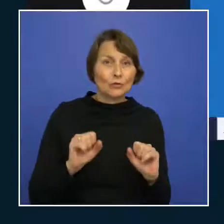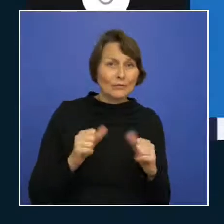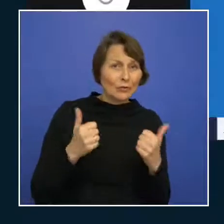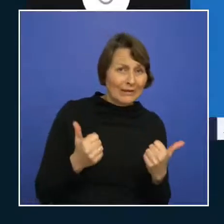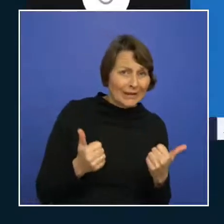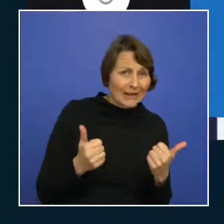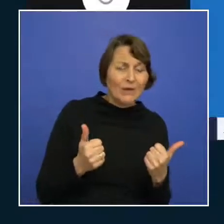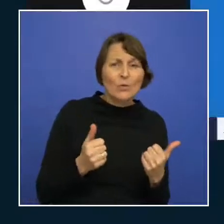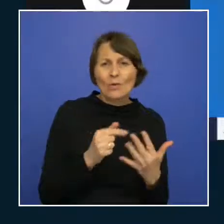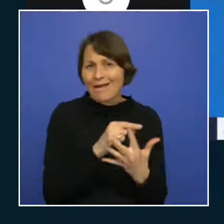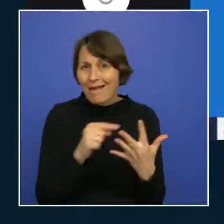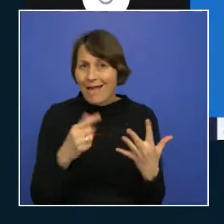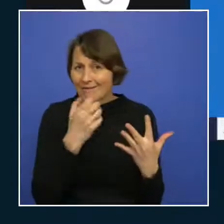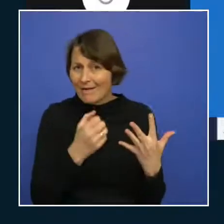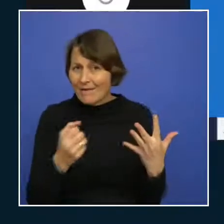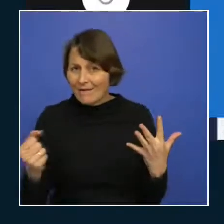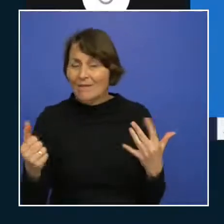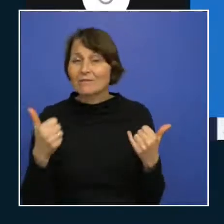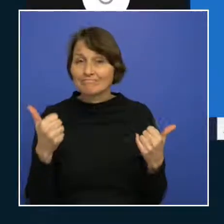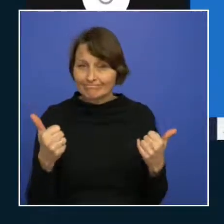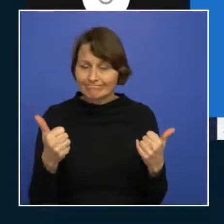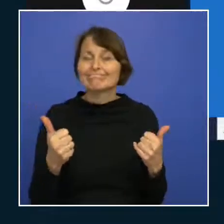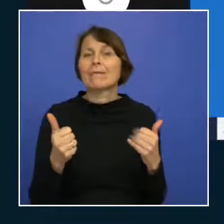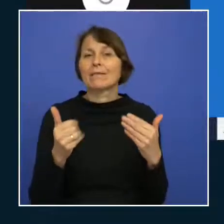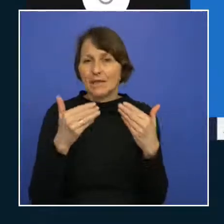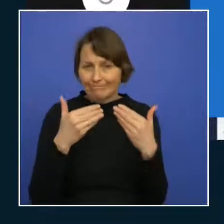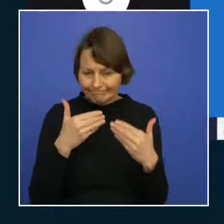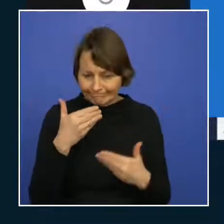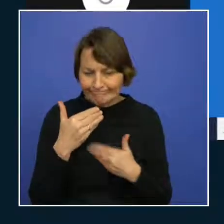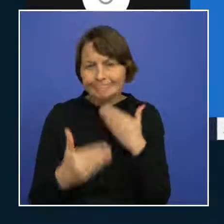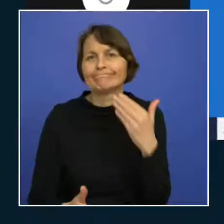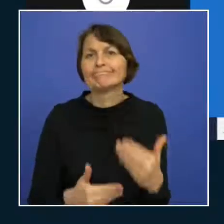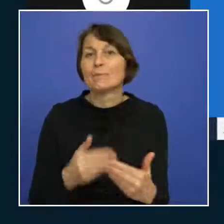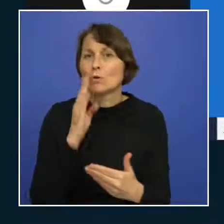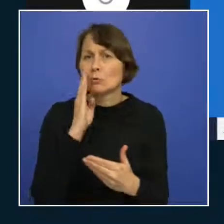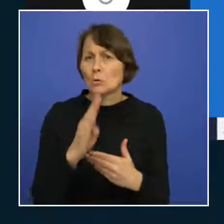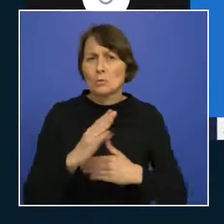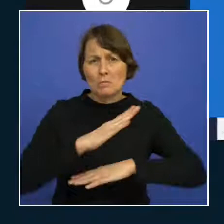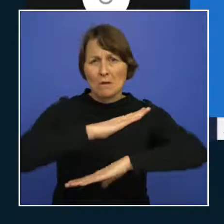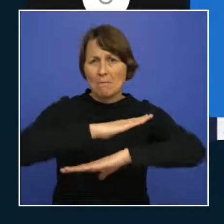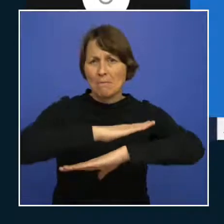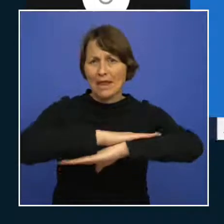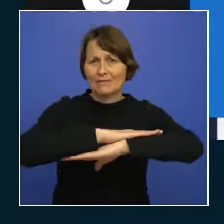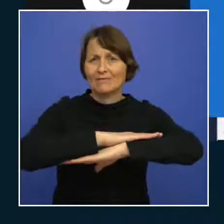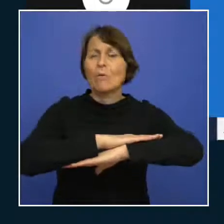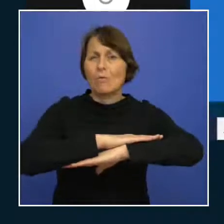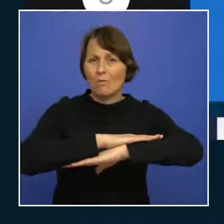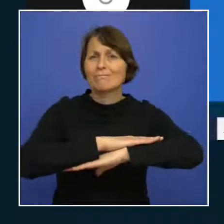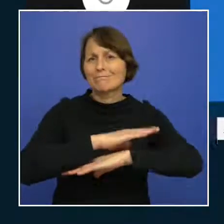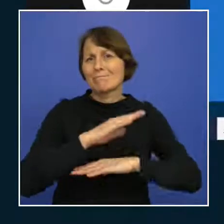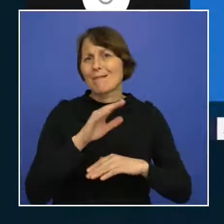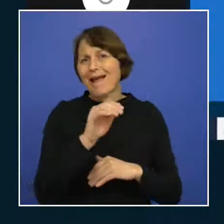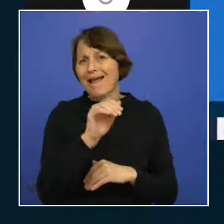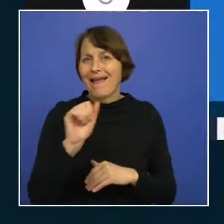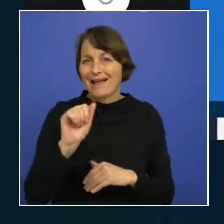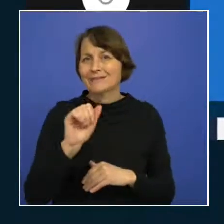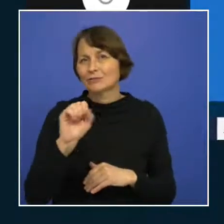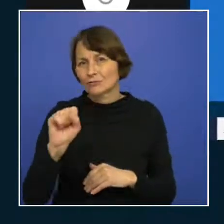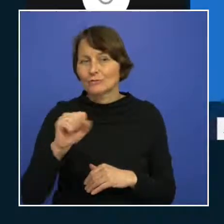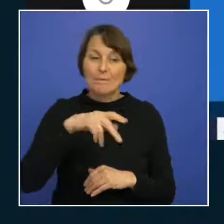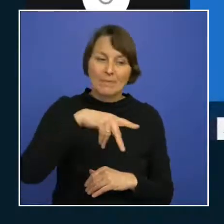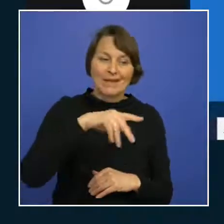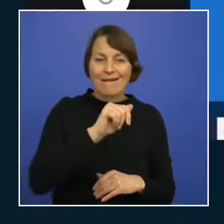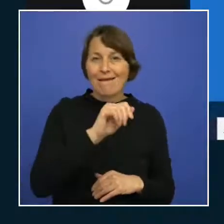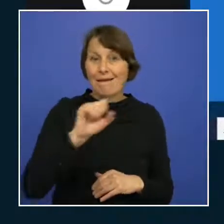what about this, and what about that. So we just went straight to using the platform as a service. And I think that was the best decision we could make at the